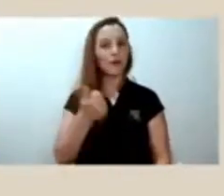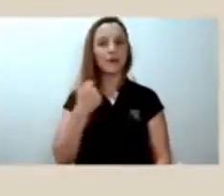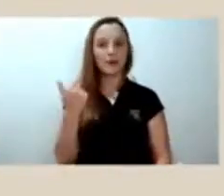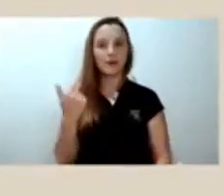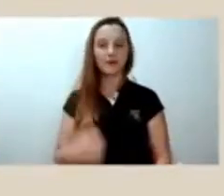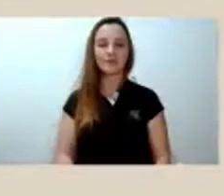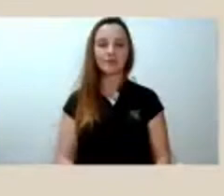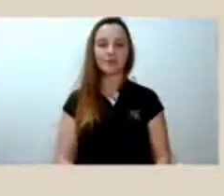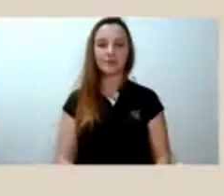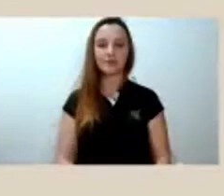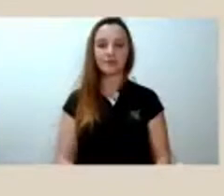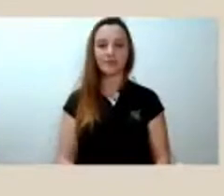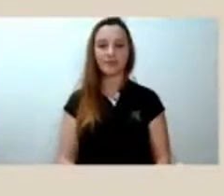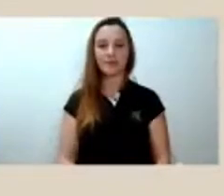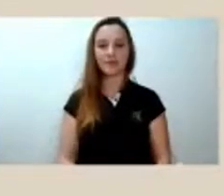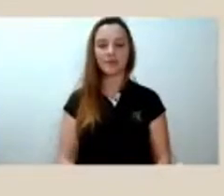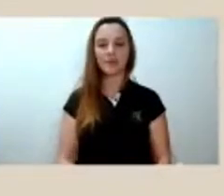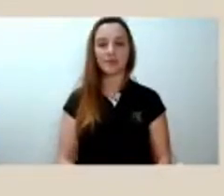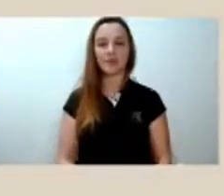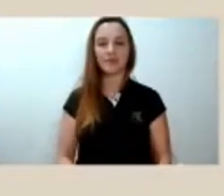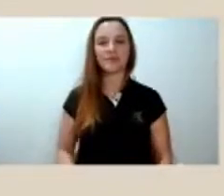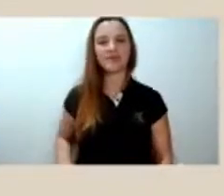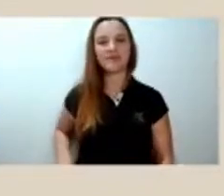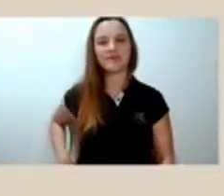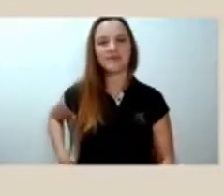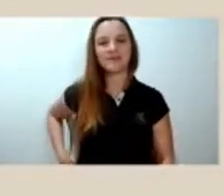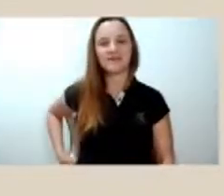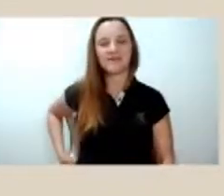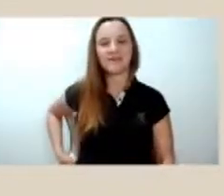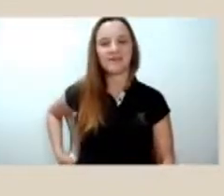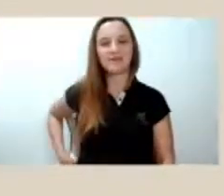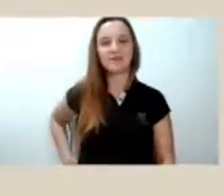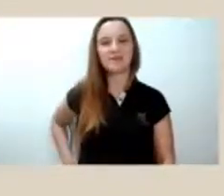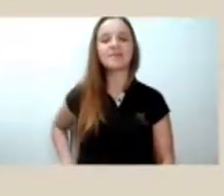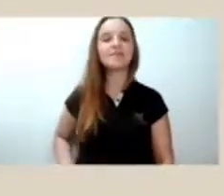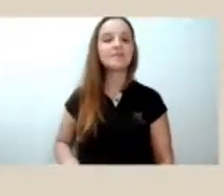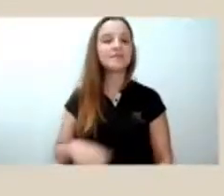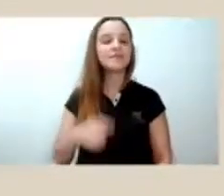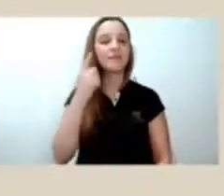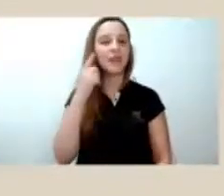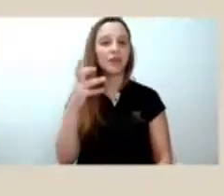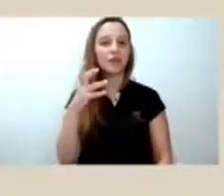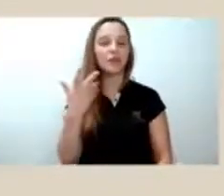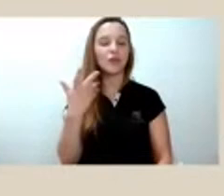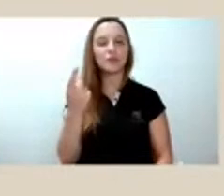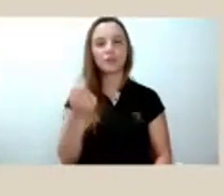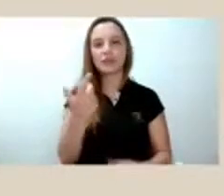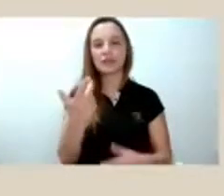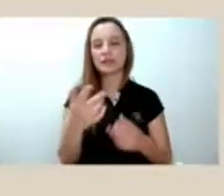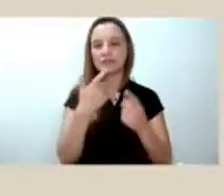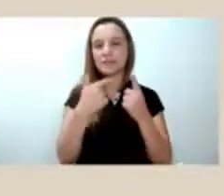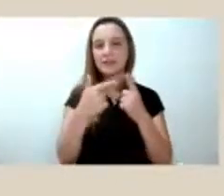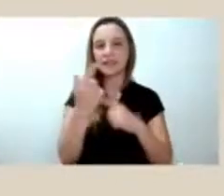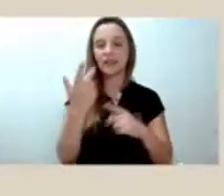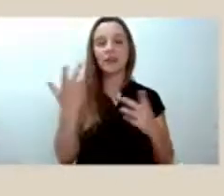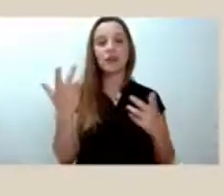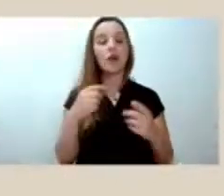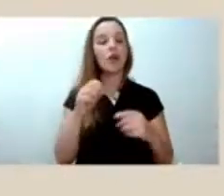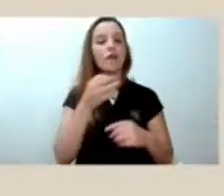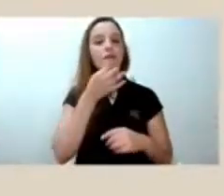com você e ele. Oh, I see. Okay, I'll go slowly. Maybe that